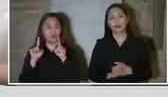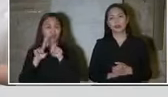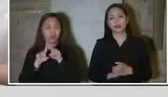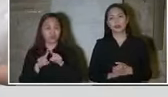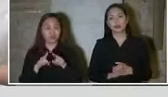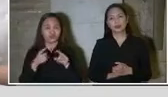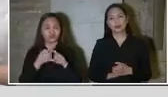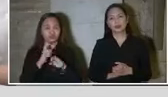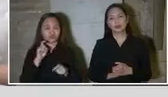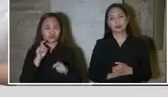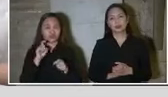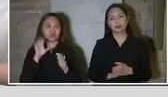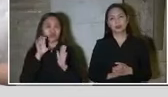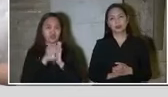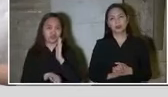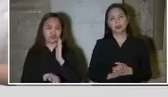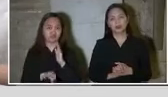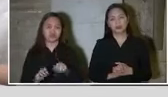crimes.